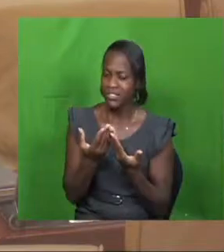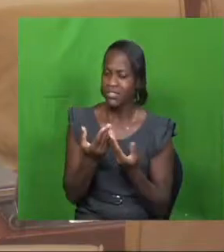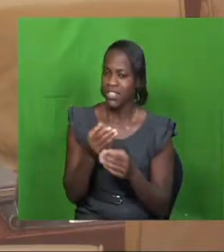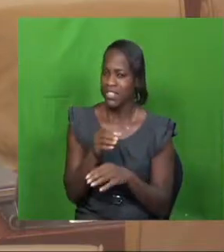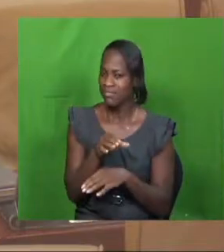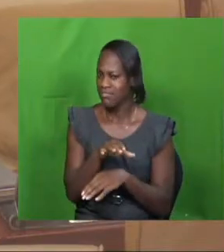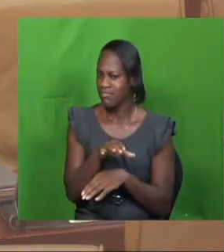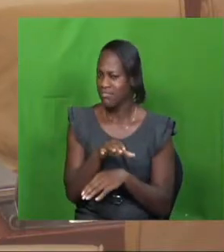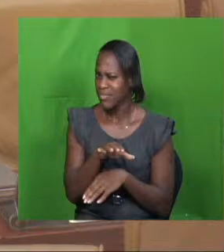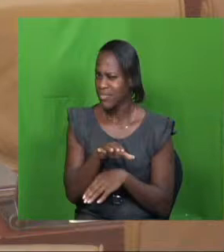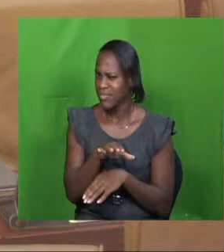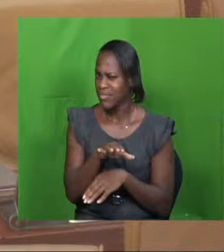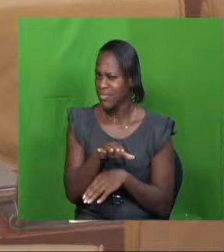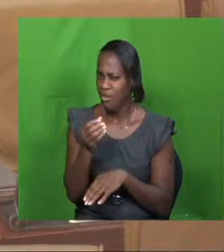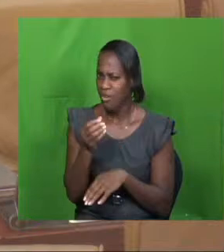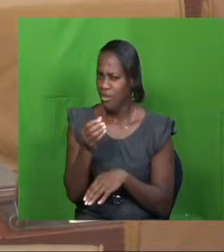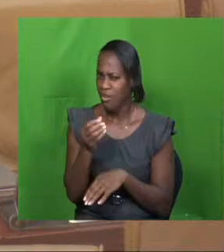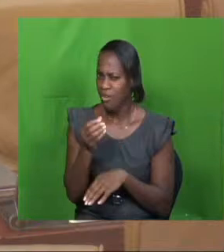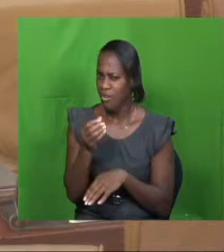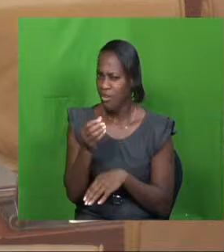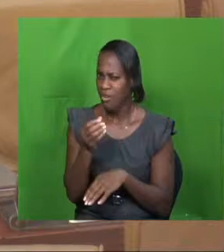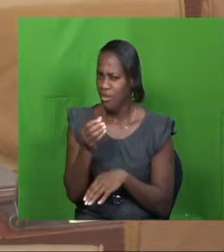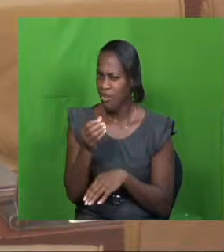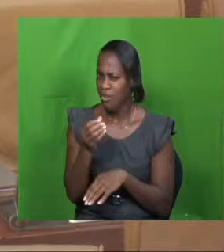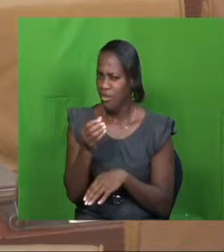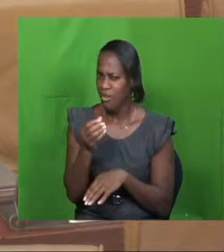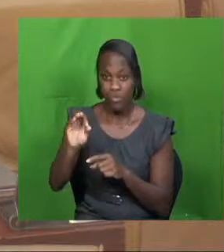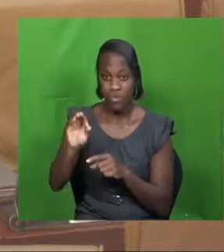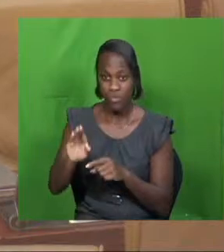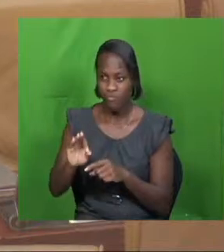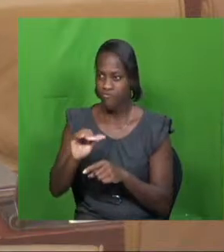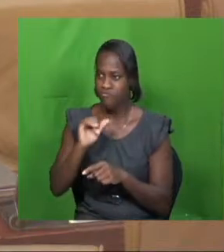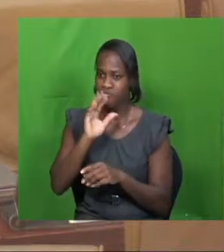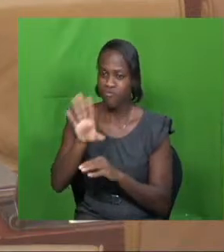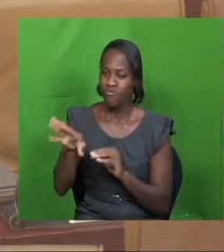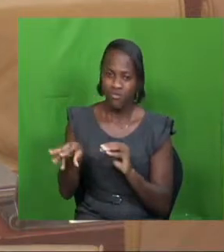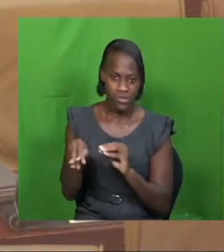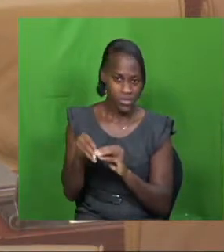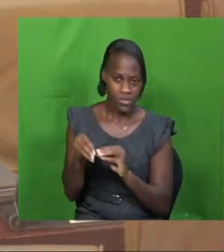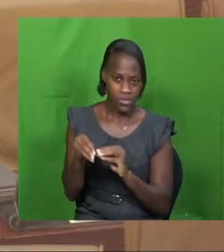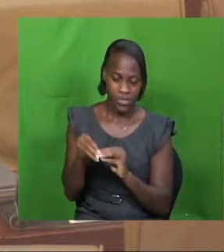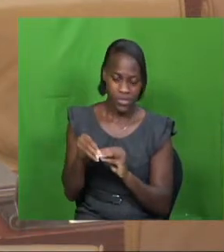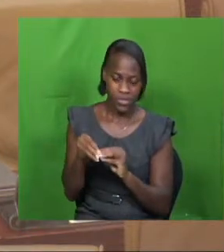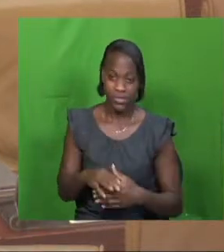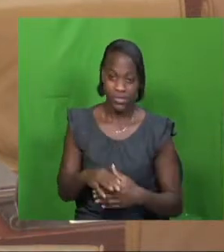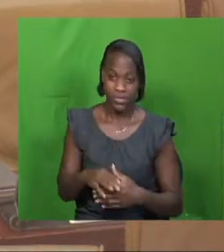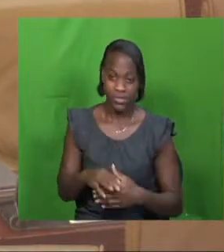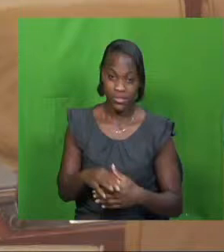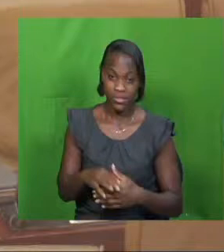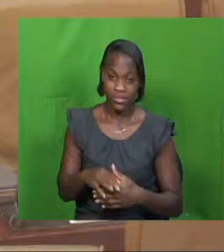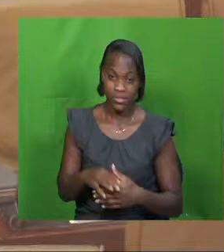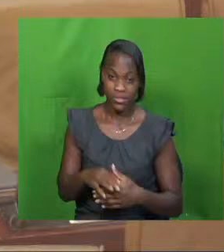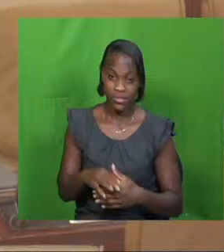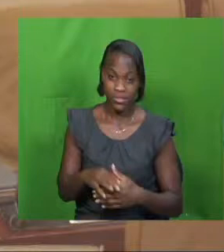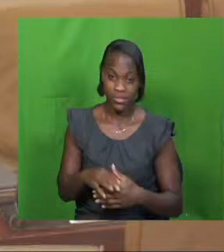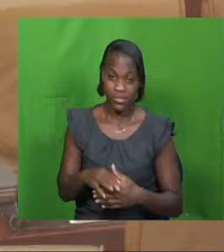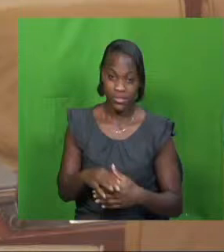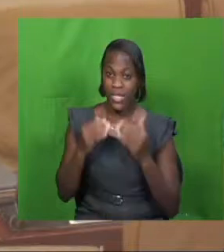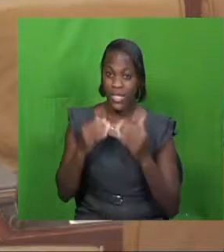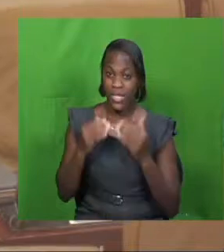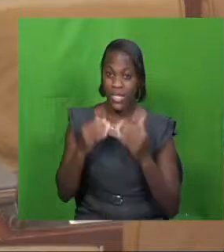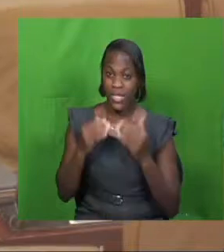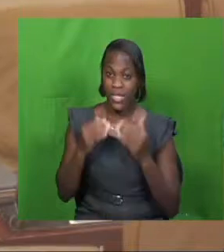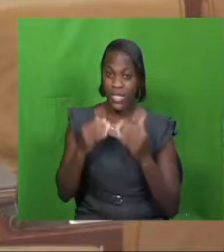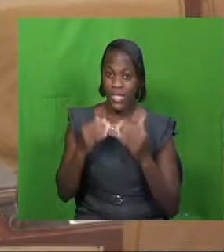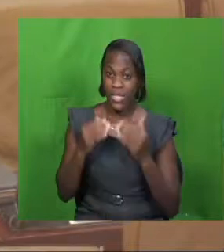is missing, so that they can run through for the others, just to complete it. I'm grateful, Mr.